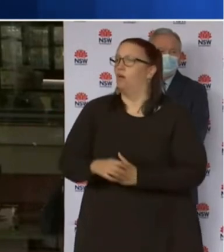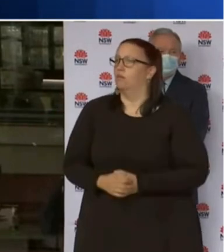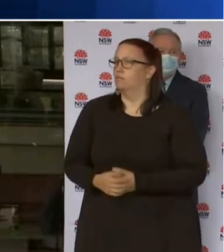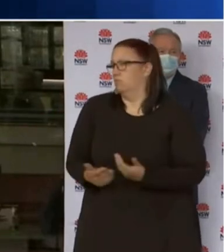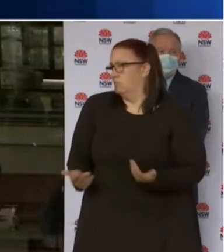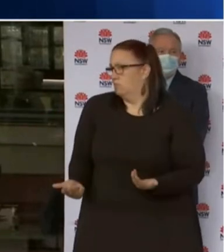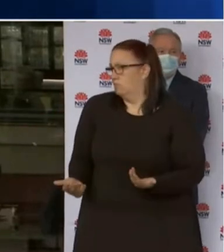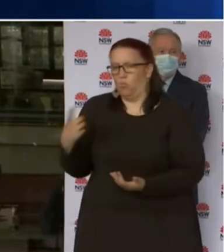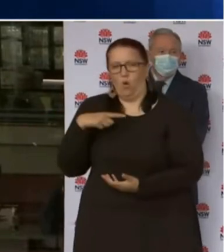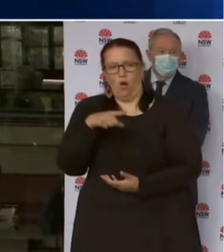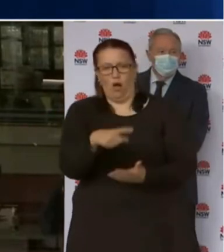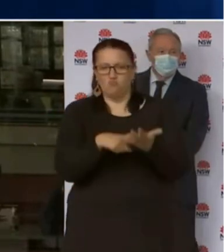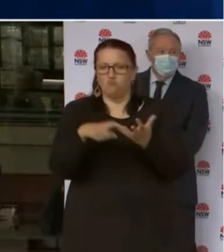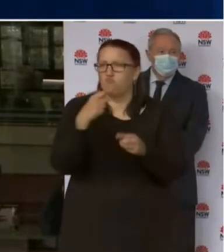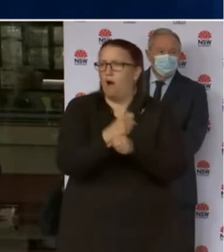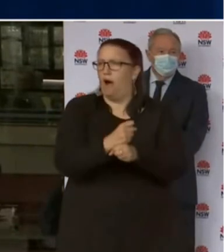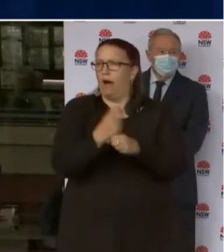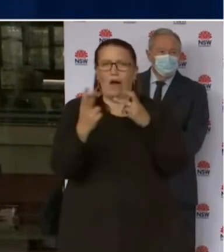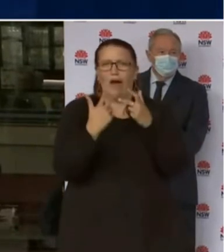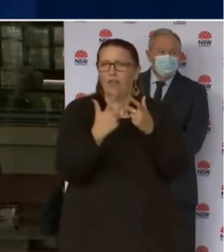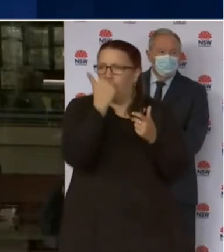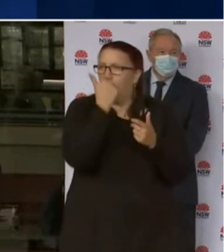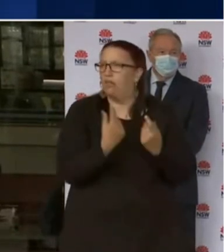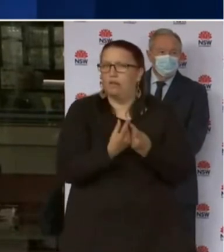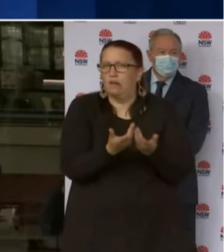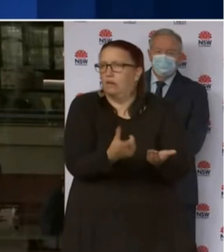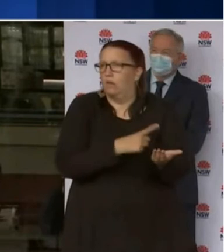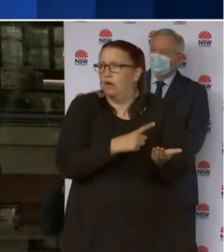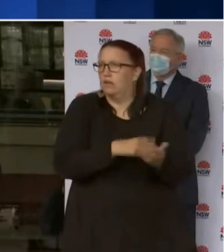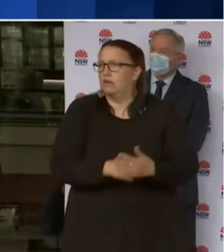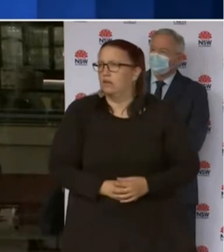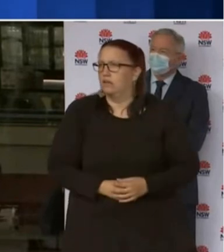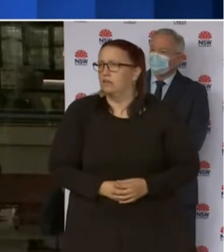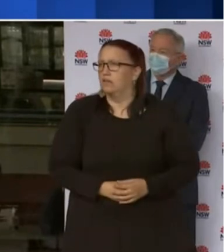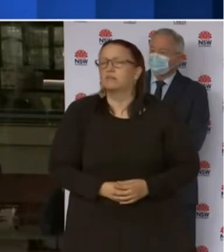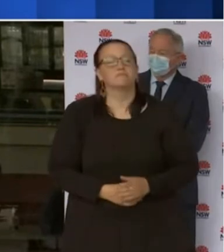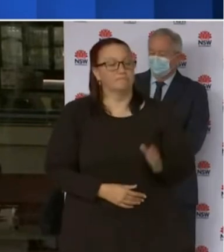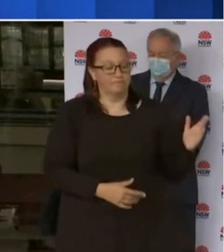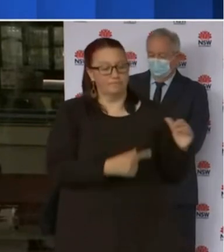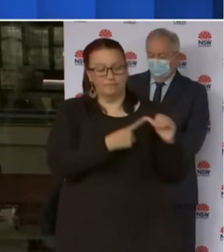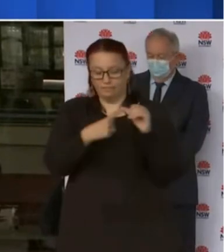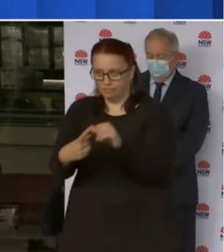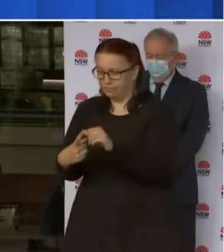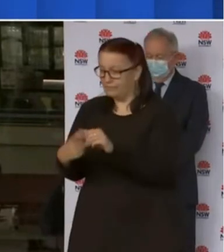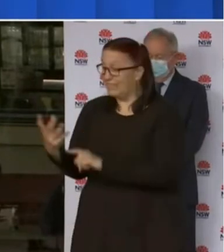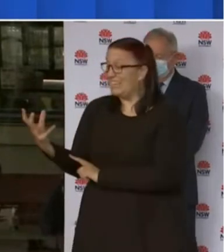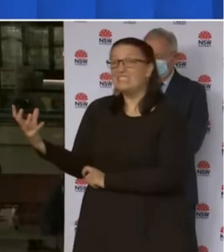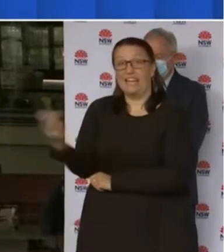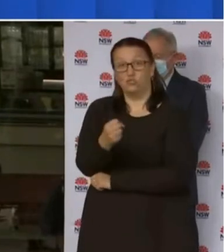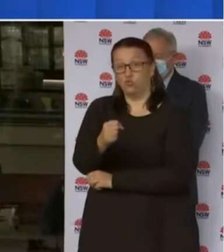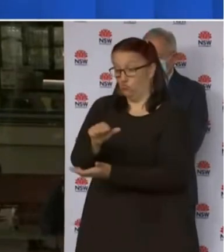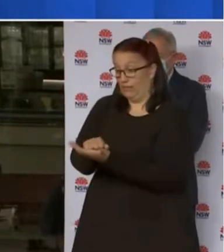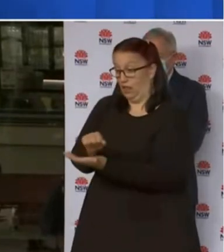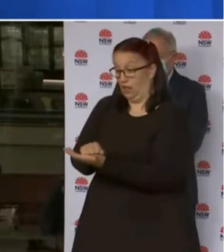essential retail is essential retail define essential retail retail. Because clearly if you have just